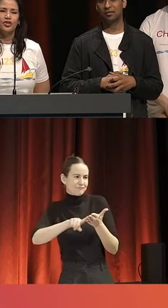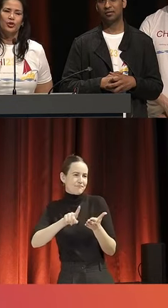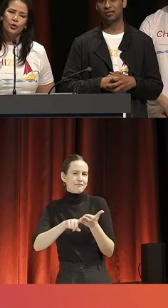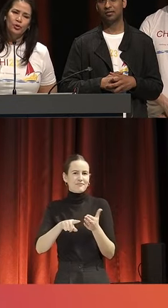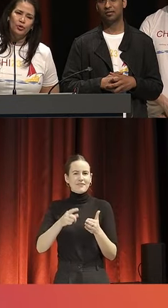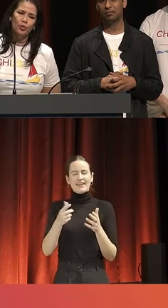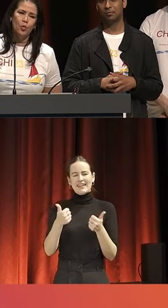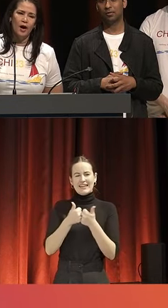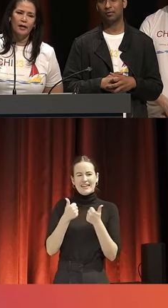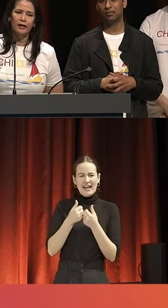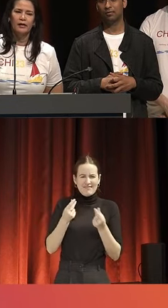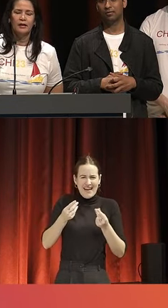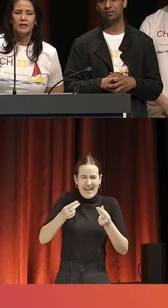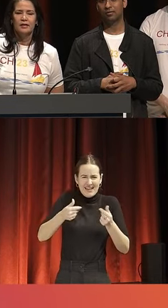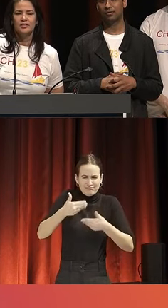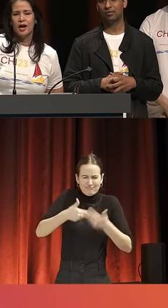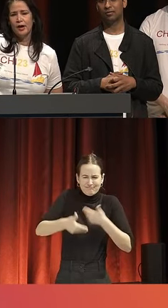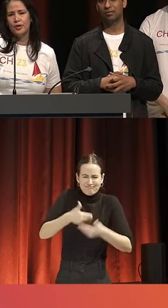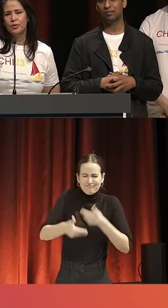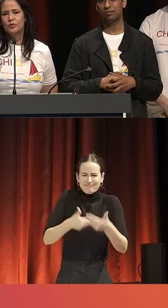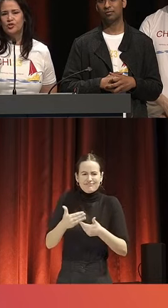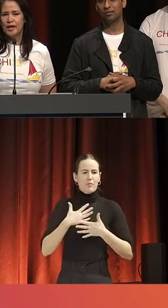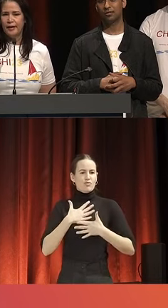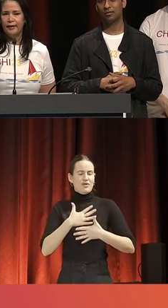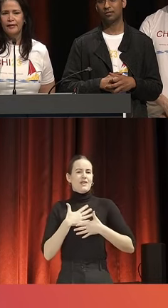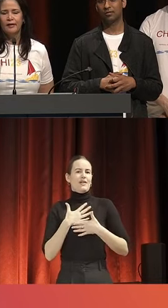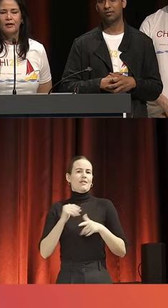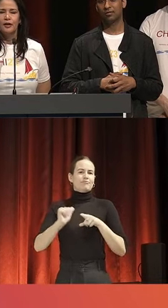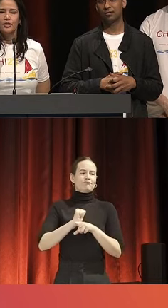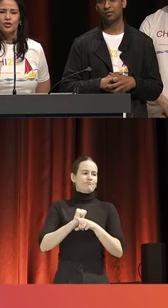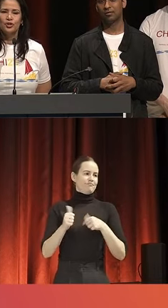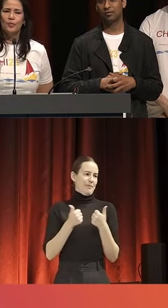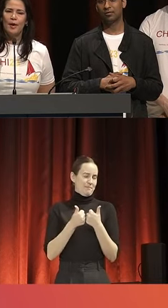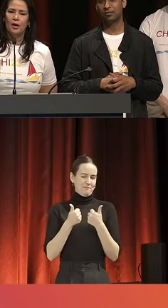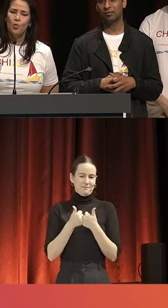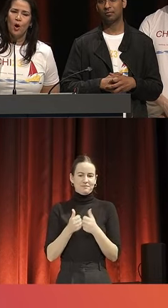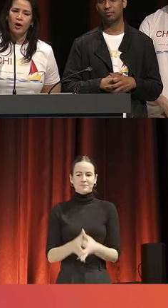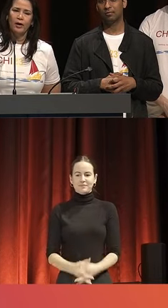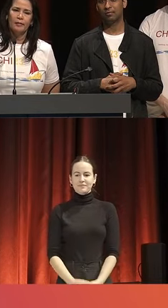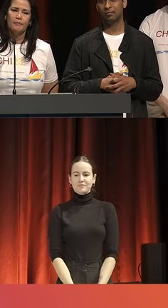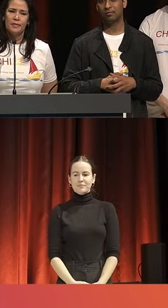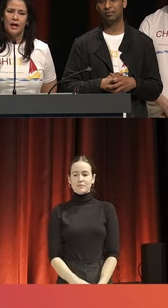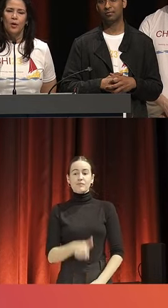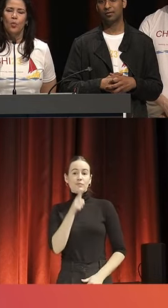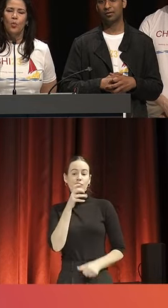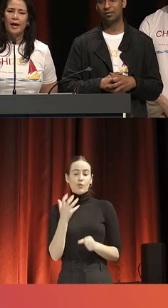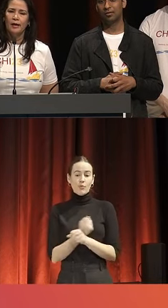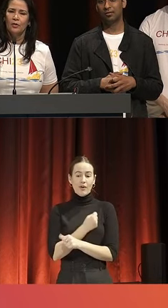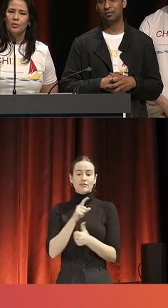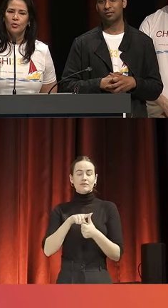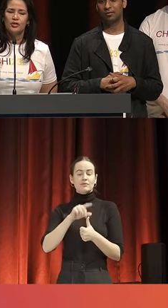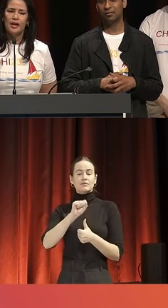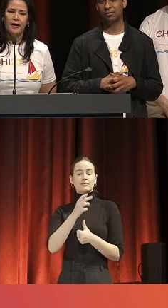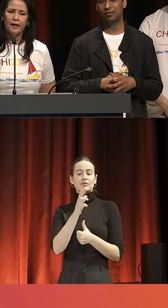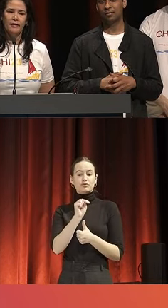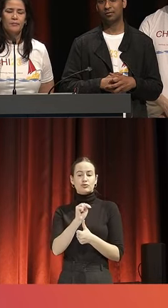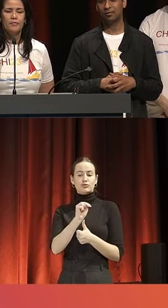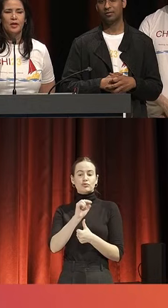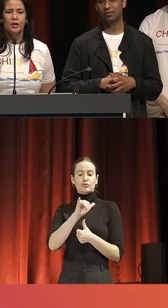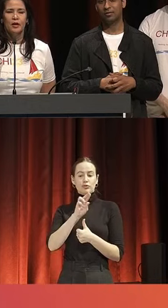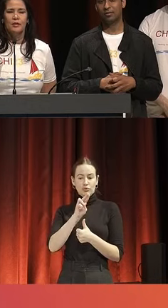by Xingyu Wang, Cha Yu Cheng, Xu Meng Wang, Wang Luo